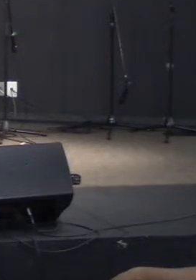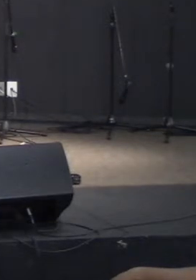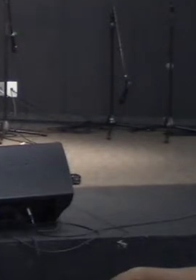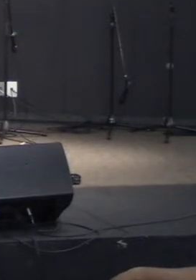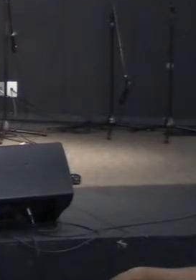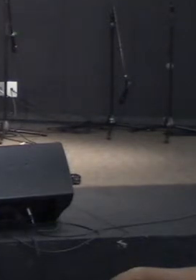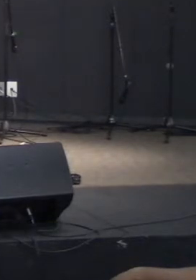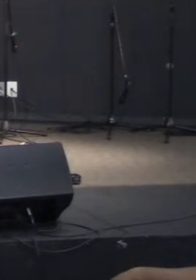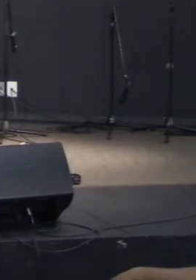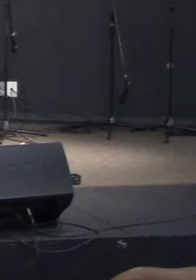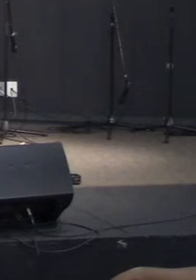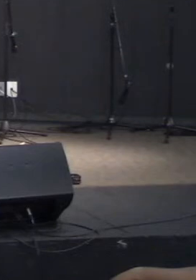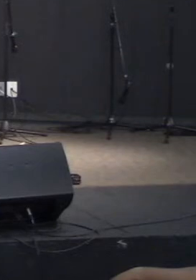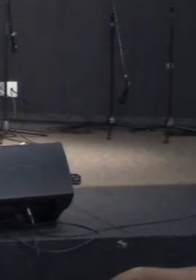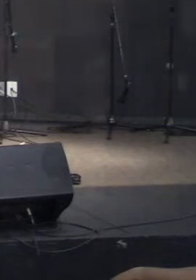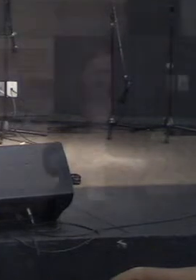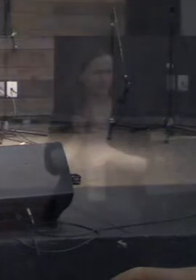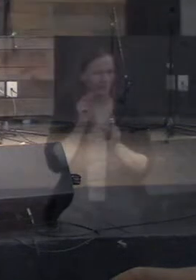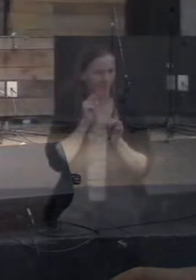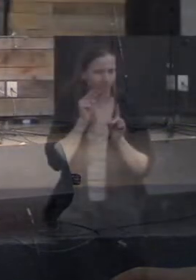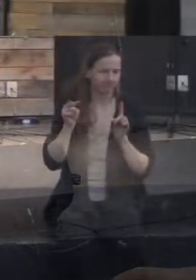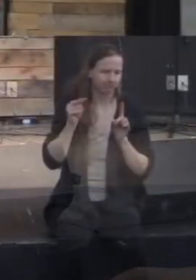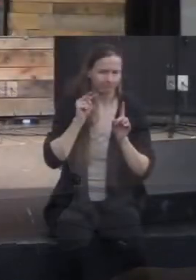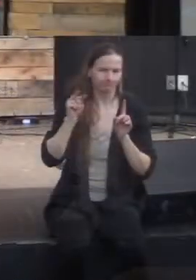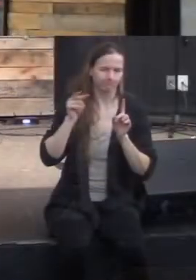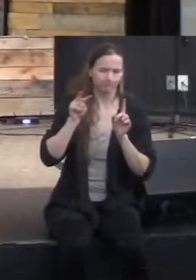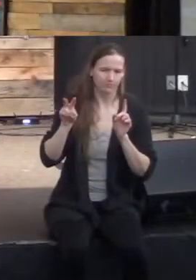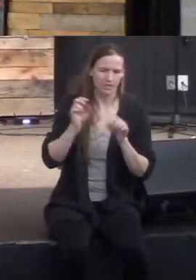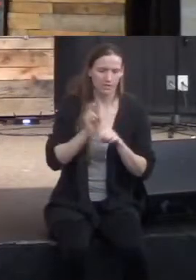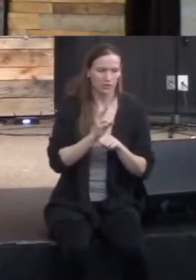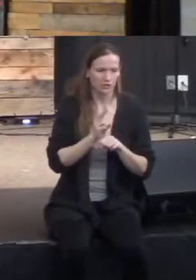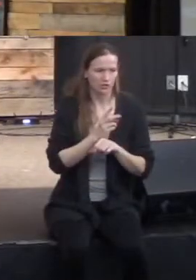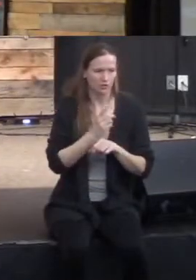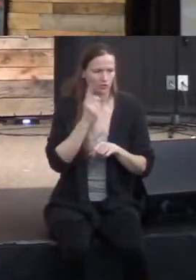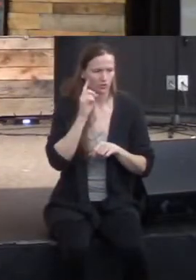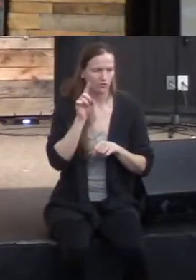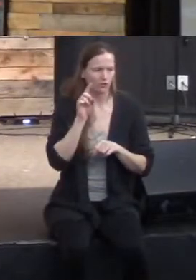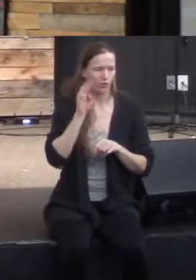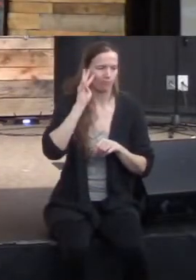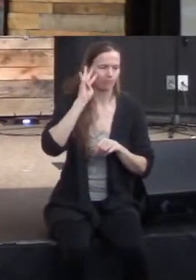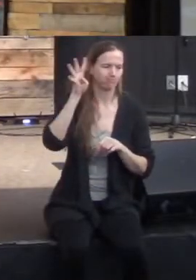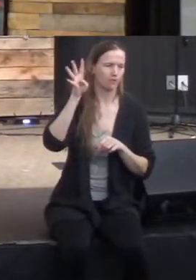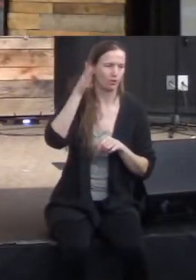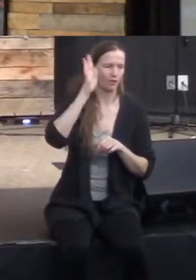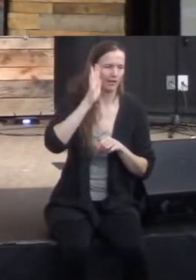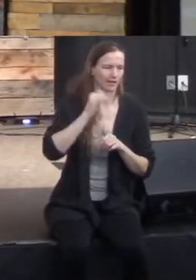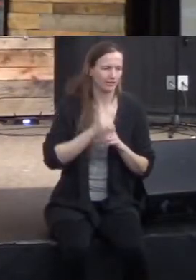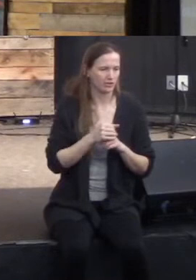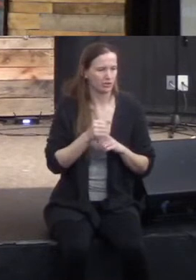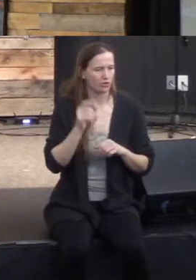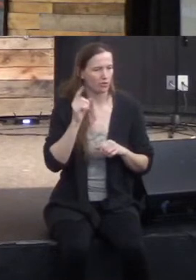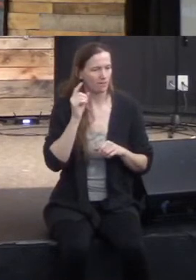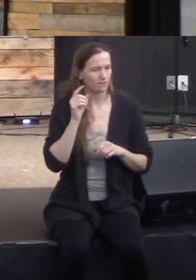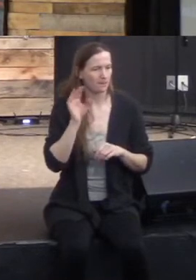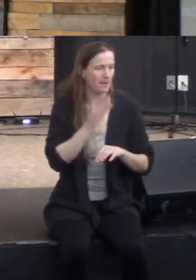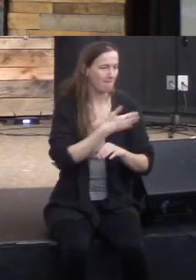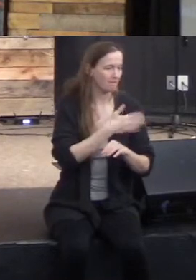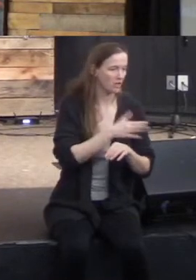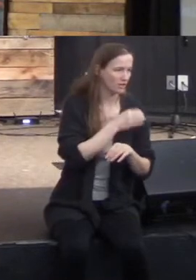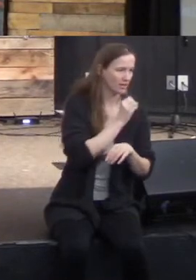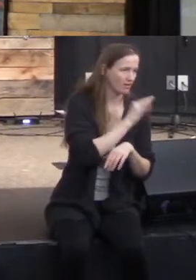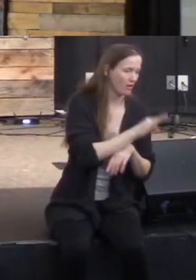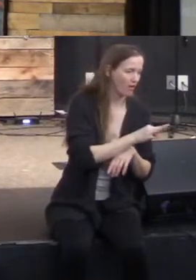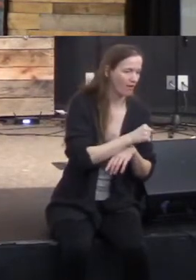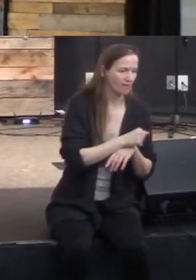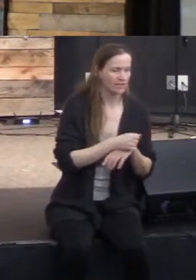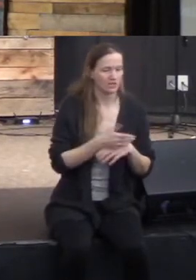you take away all the things that you used to use to distract yourself, you turn off the music, you turn everything, and you're just there with God,